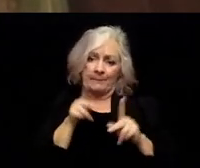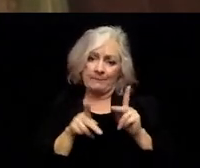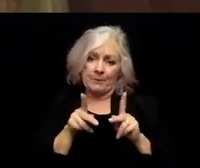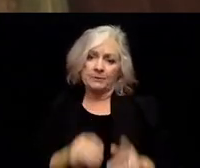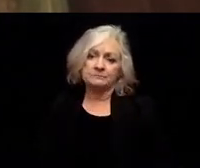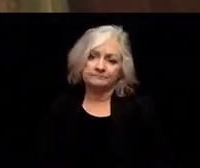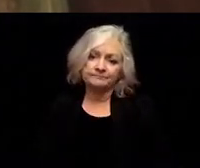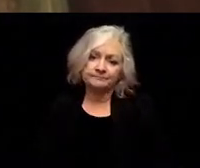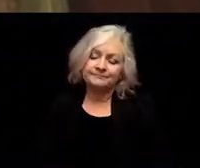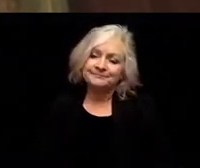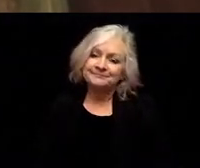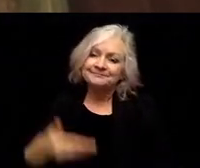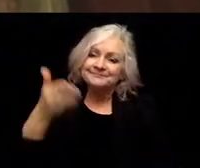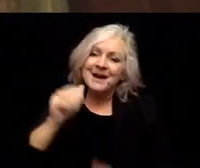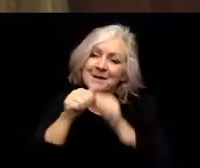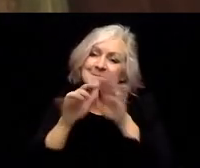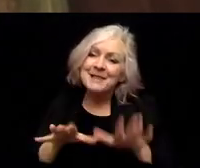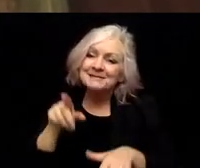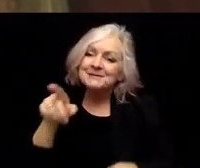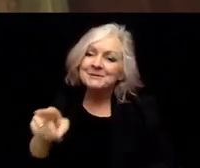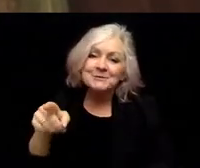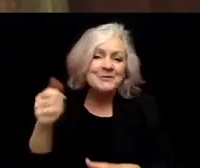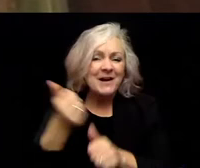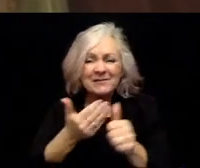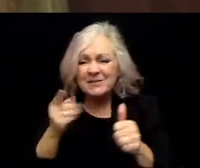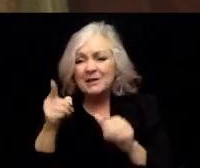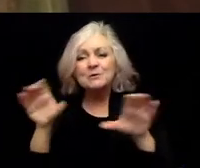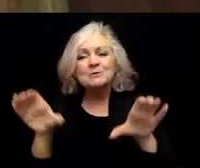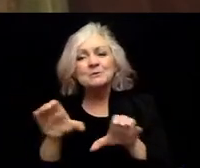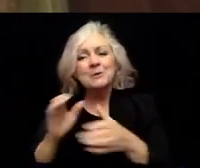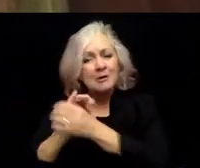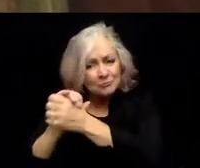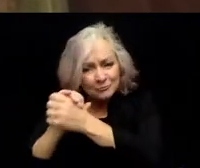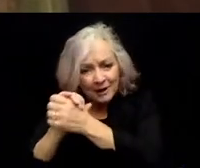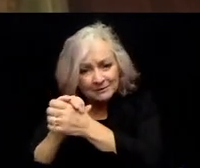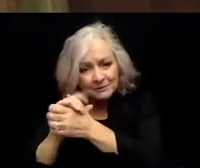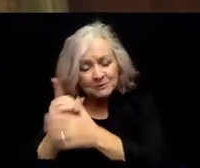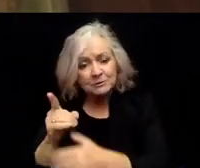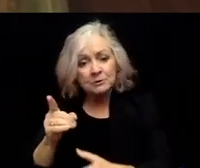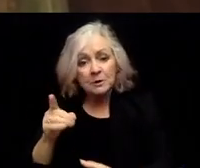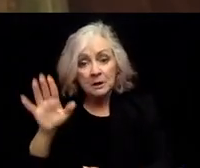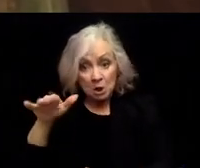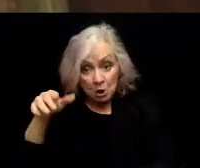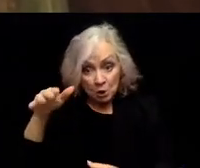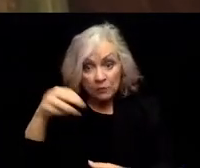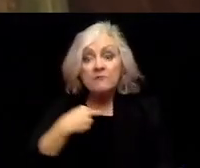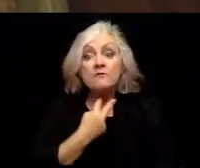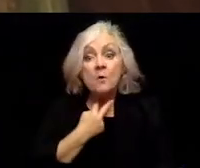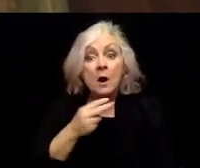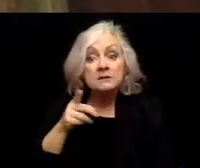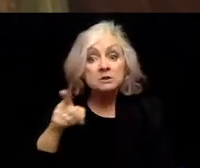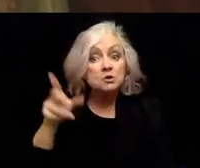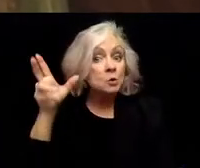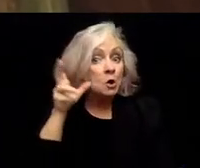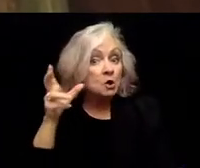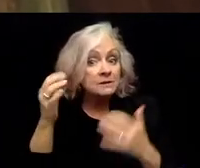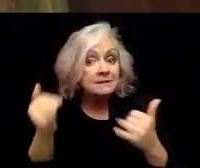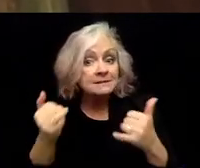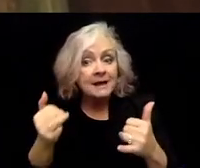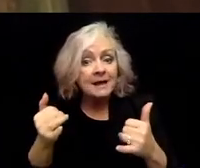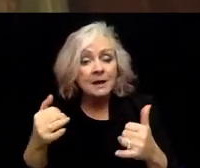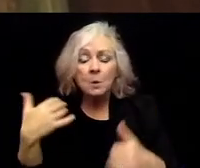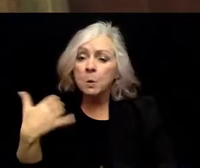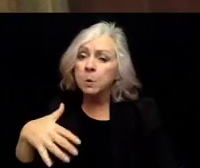done. I congratulate that. And I want to just emphasize to everybody who's listening, the voices that you've heard today are some of the most important